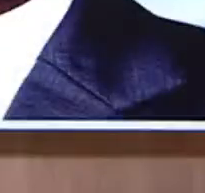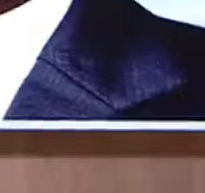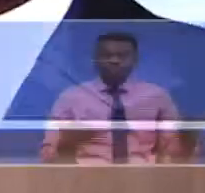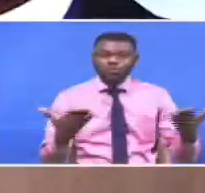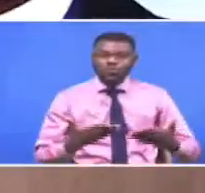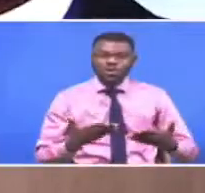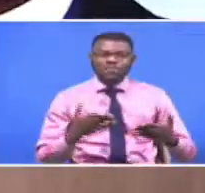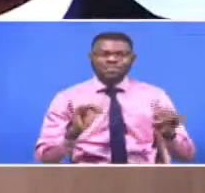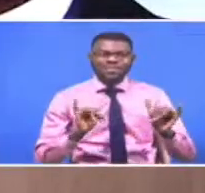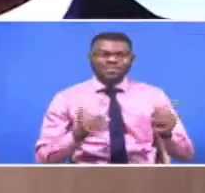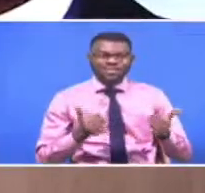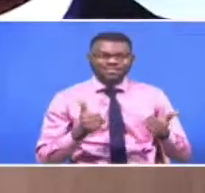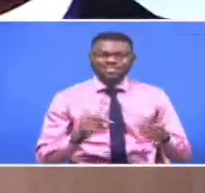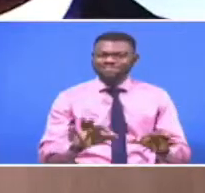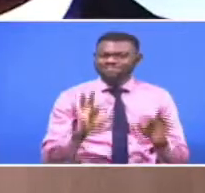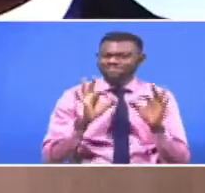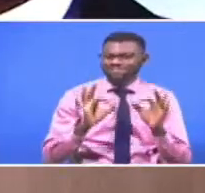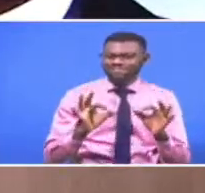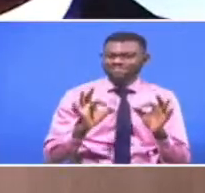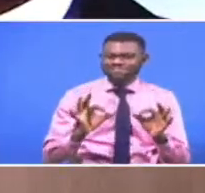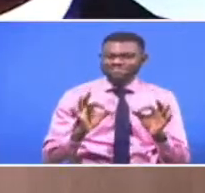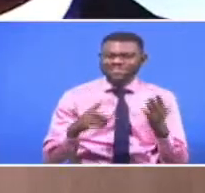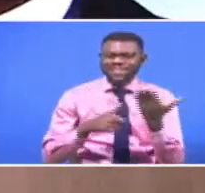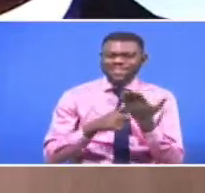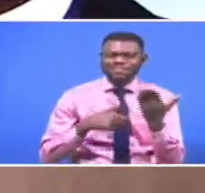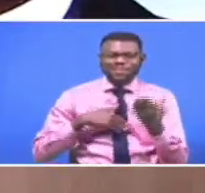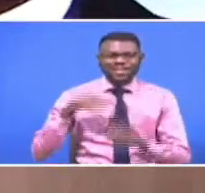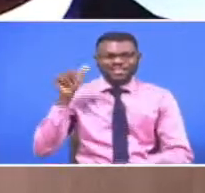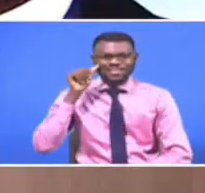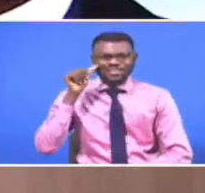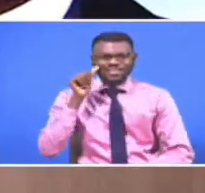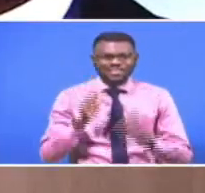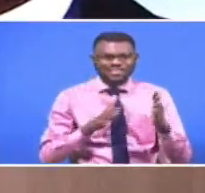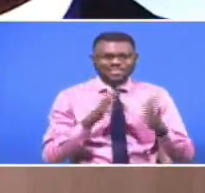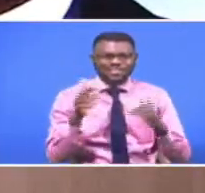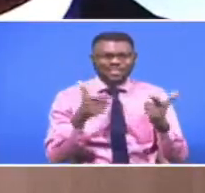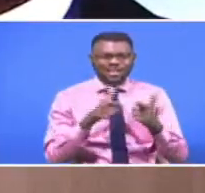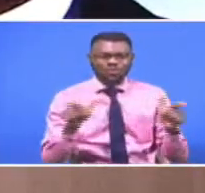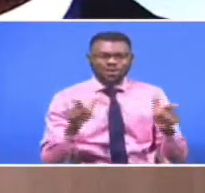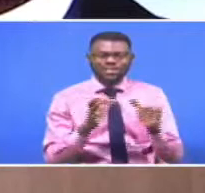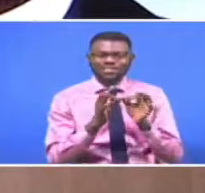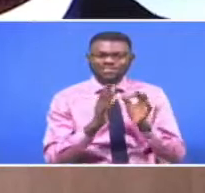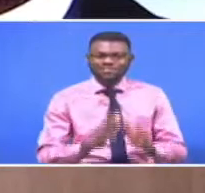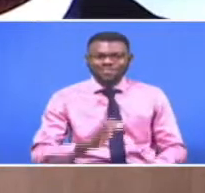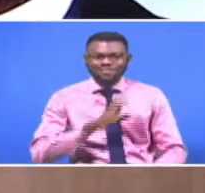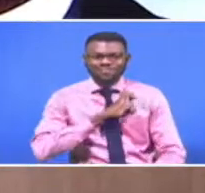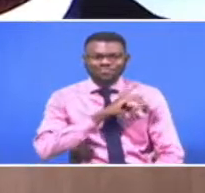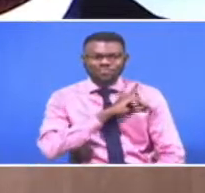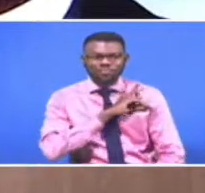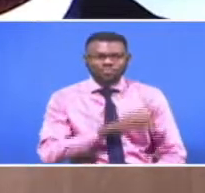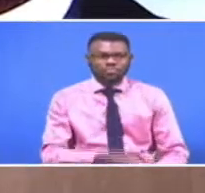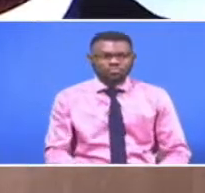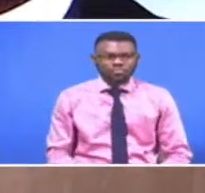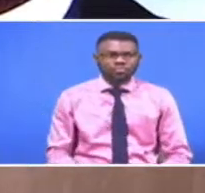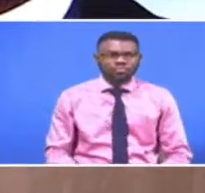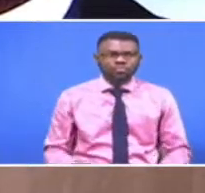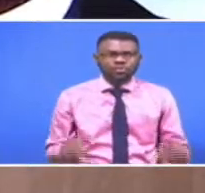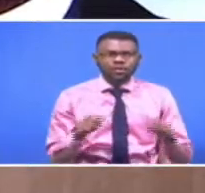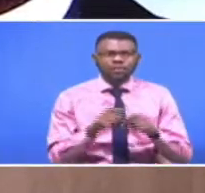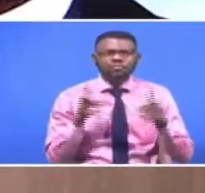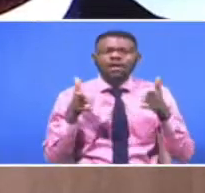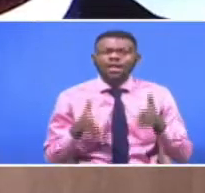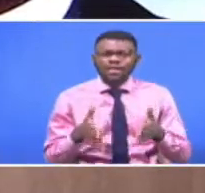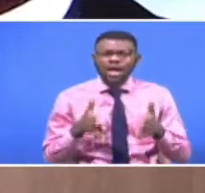Welcome to the broadcast. It's great to have you with us. I am Ashley Mazuri. Our sign language interpreter is Damien Evans. Tonight, we can